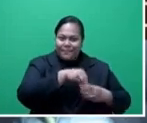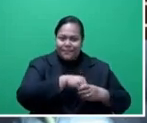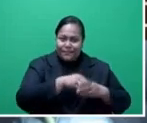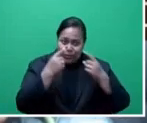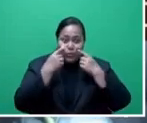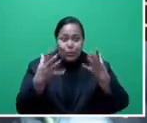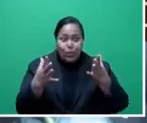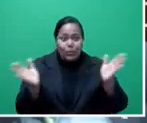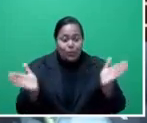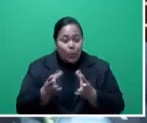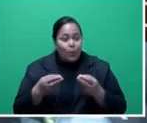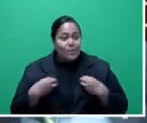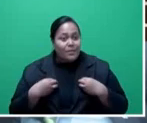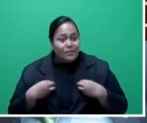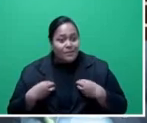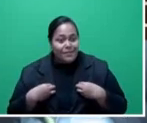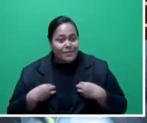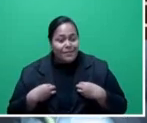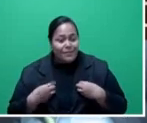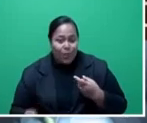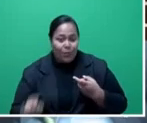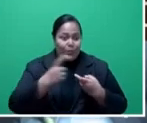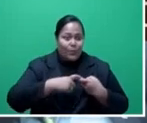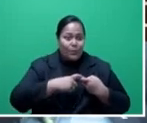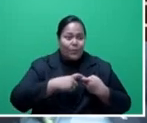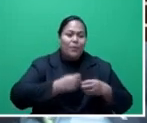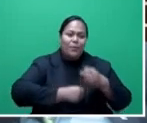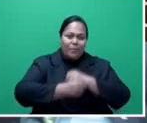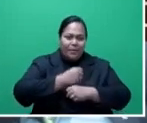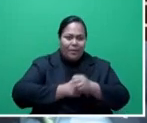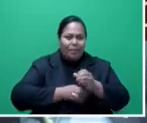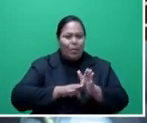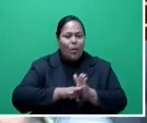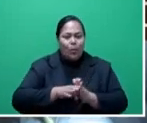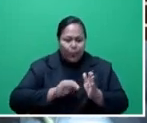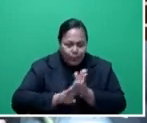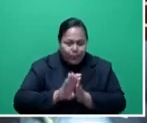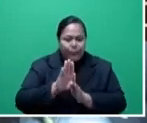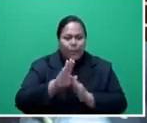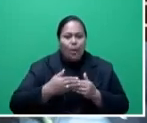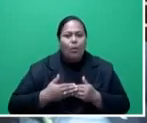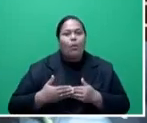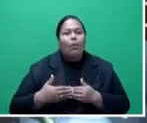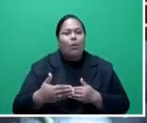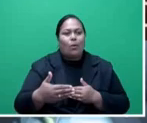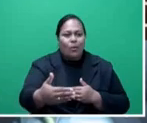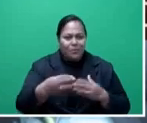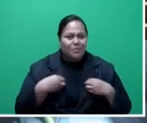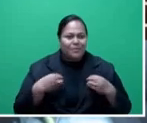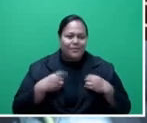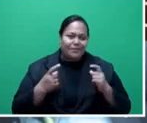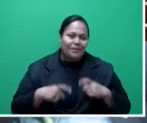MSMEs graduating their business and thinking of a long-term sustainable future. We've also partnered on our Northern Development